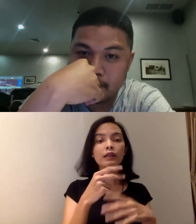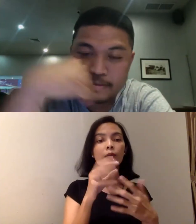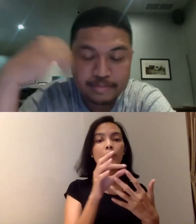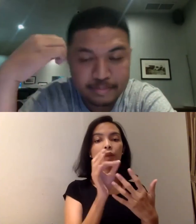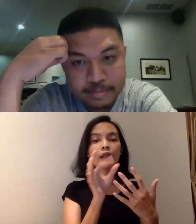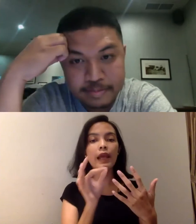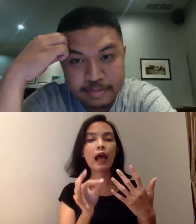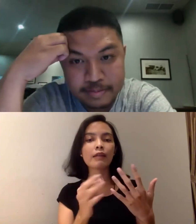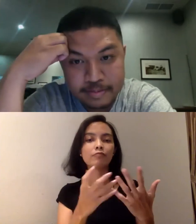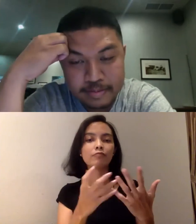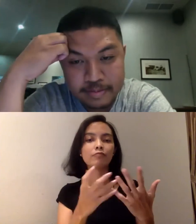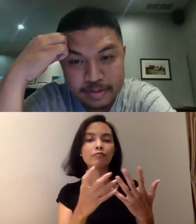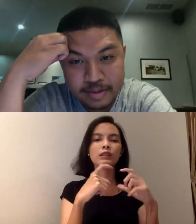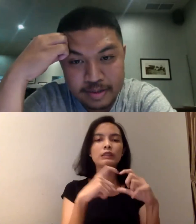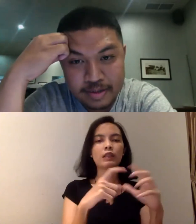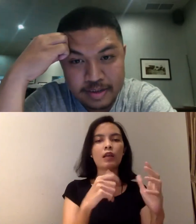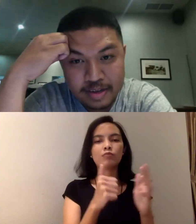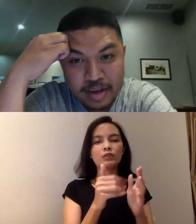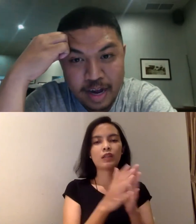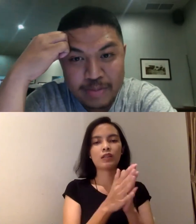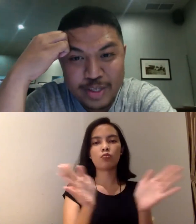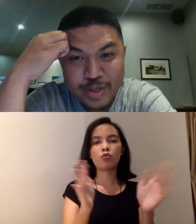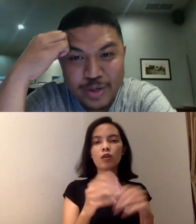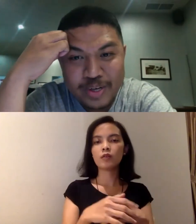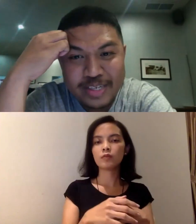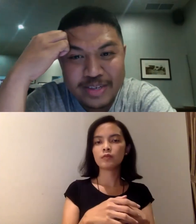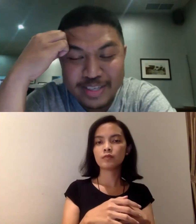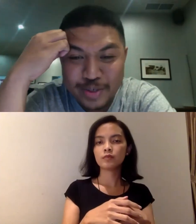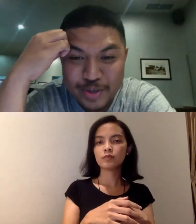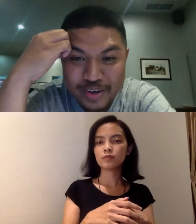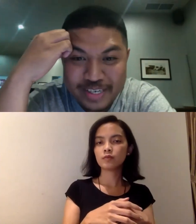love. I mean, it's strongly